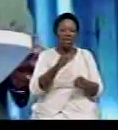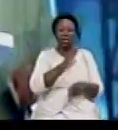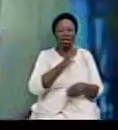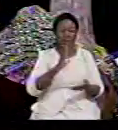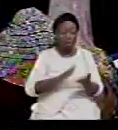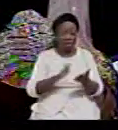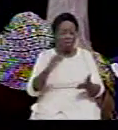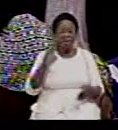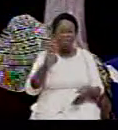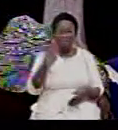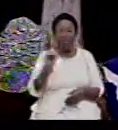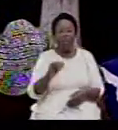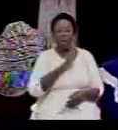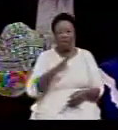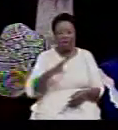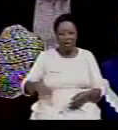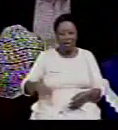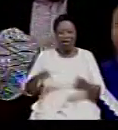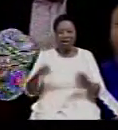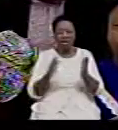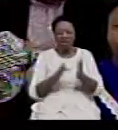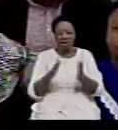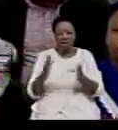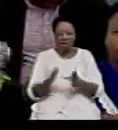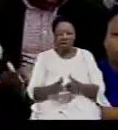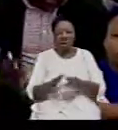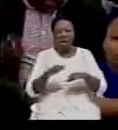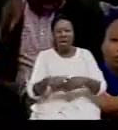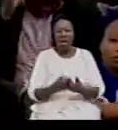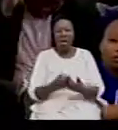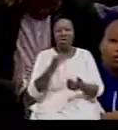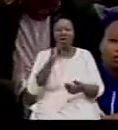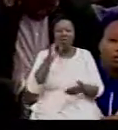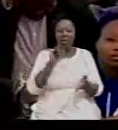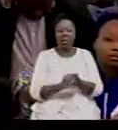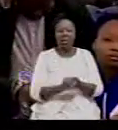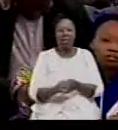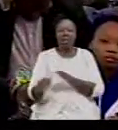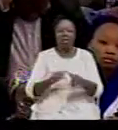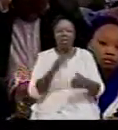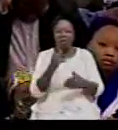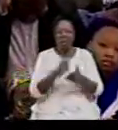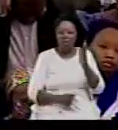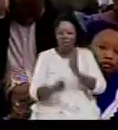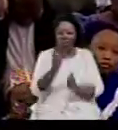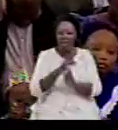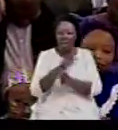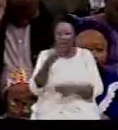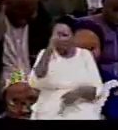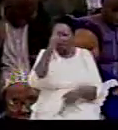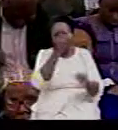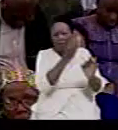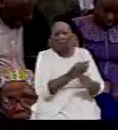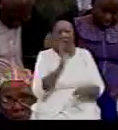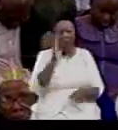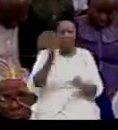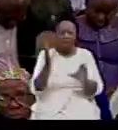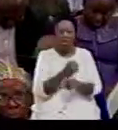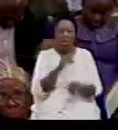by Christ Jesus. How is that done? What kind of faith will get